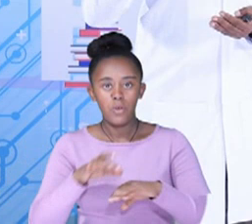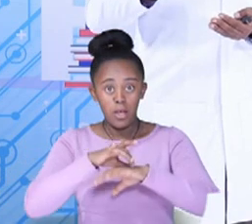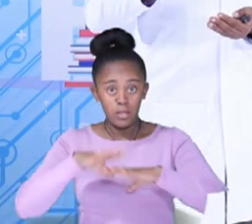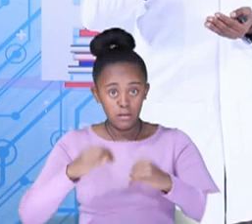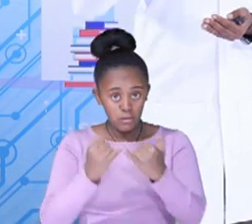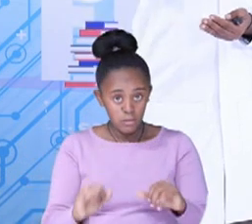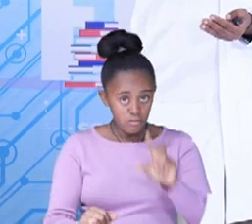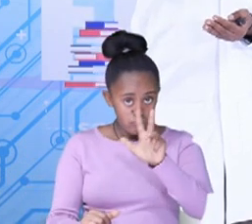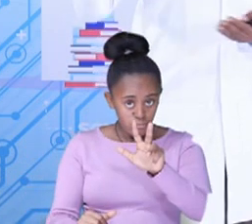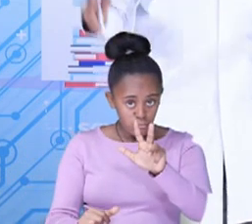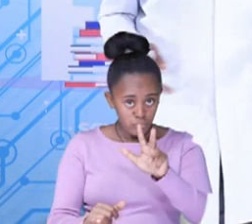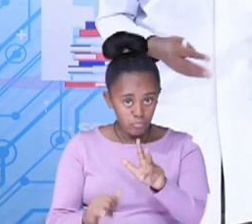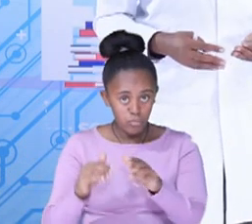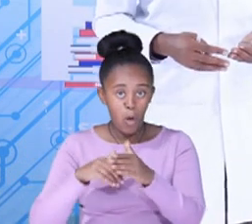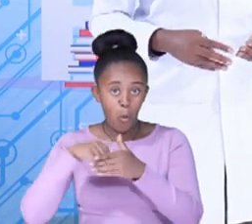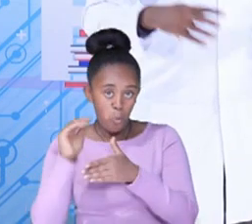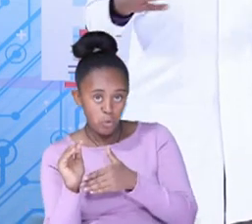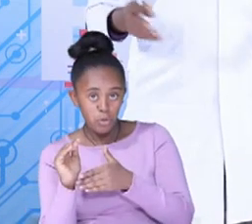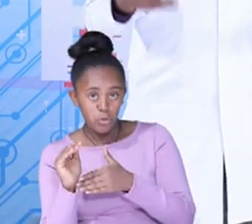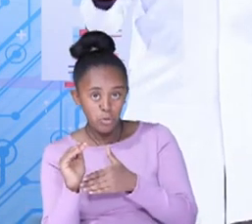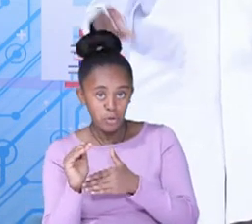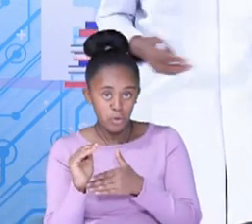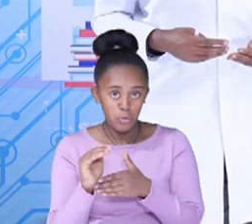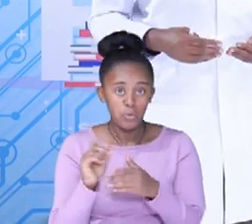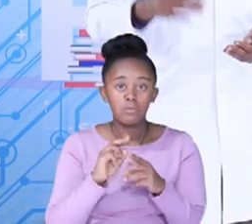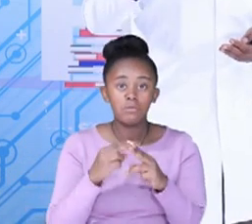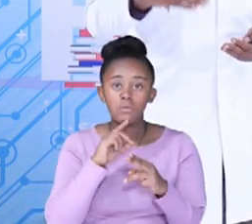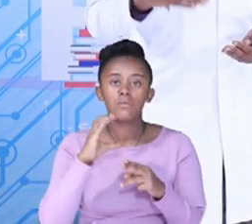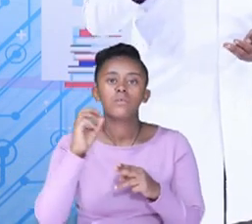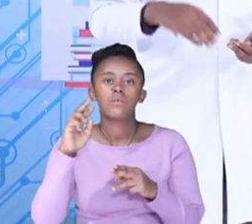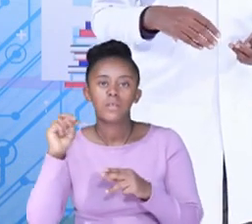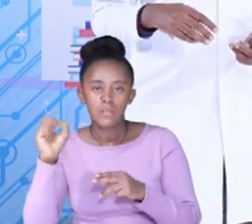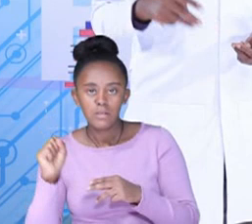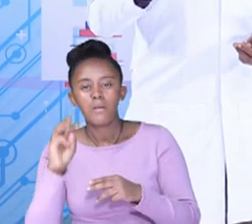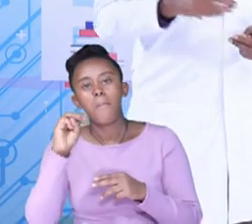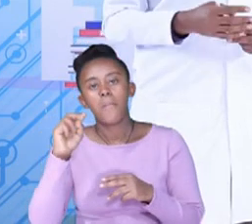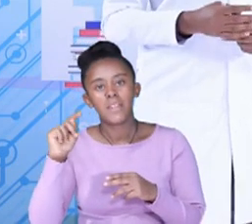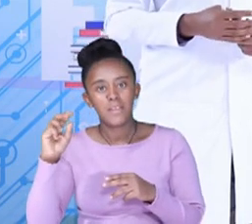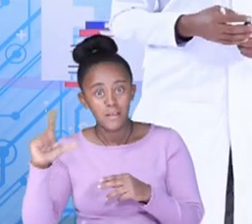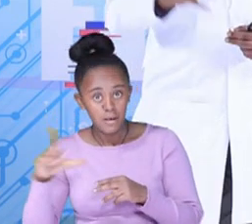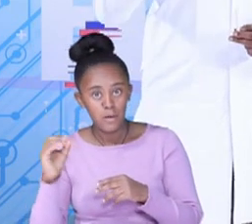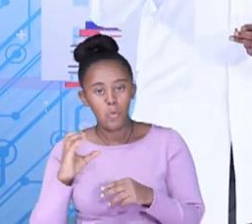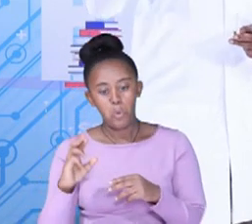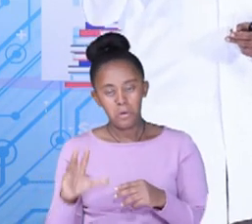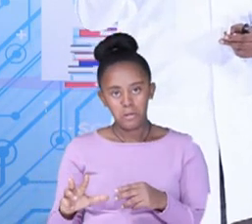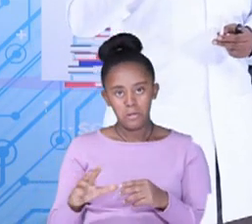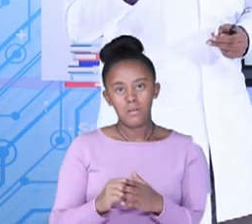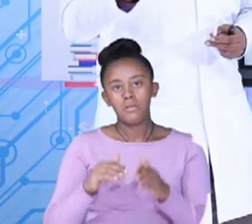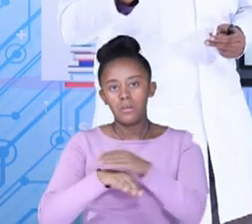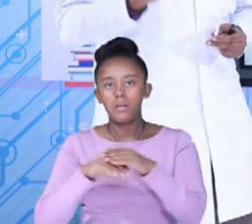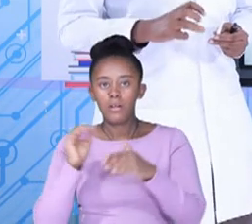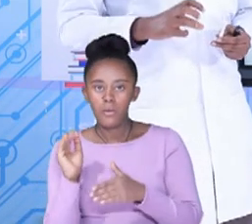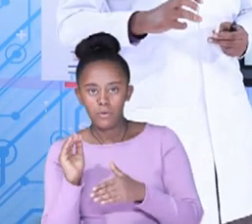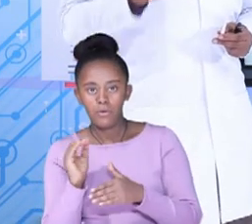be classified into three. The outer shell is known to be crust, mantle, and core. Core has two parts, inner and outer